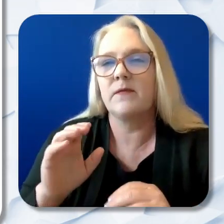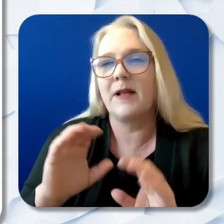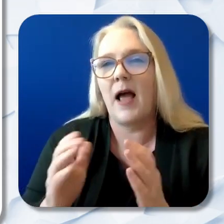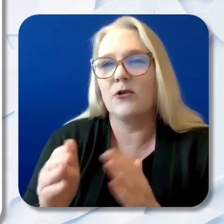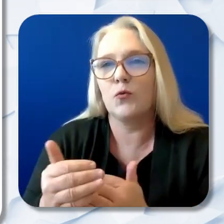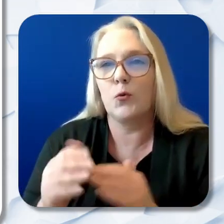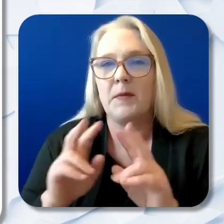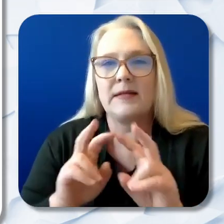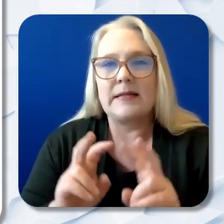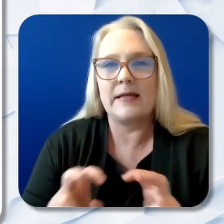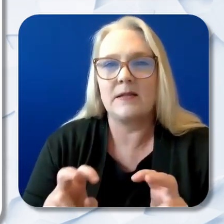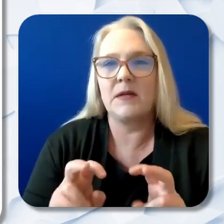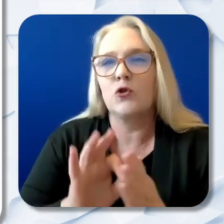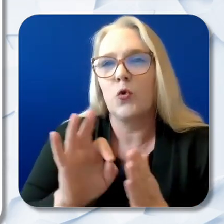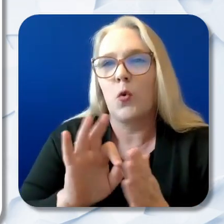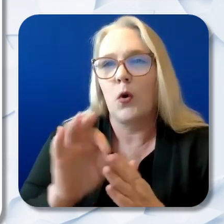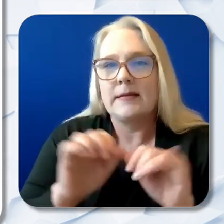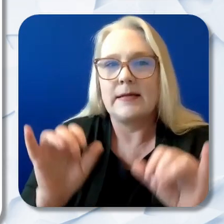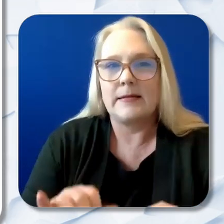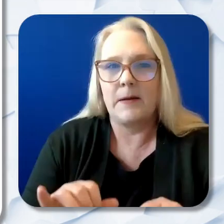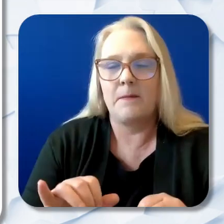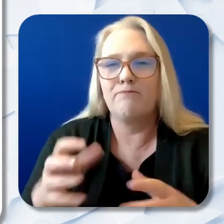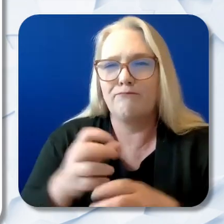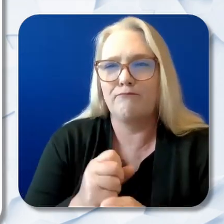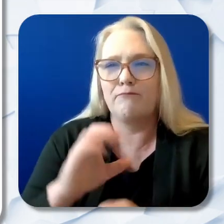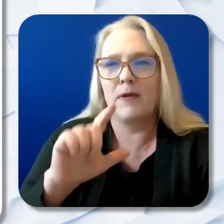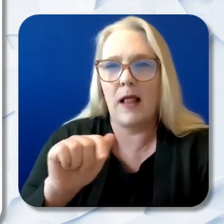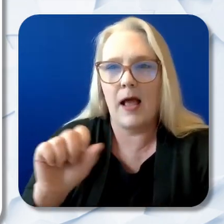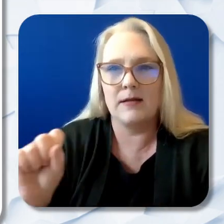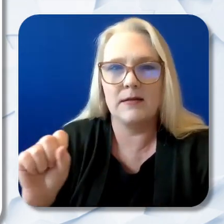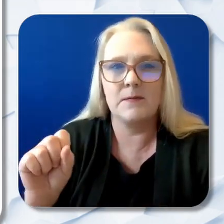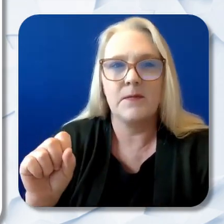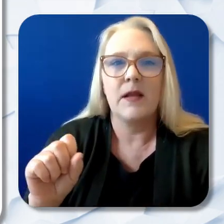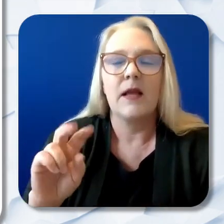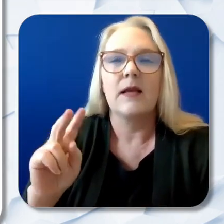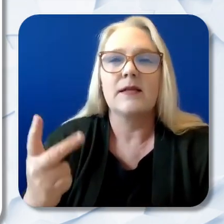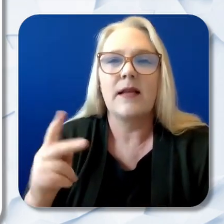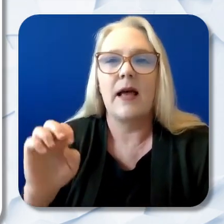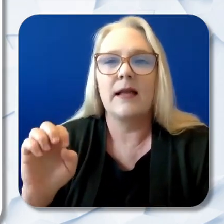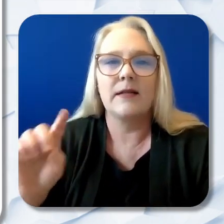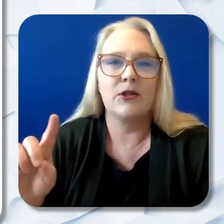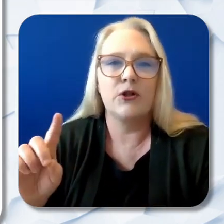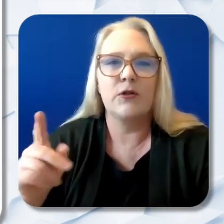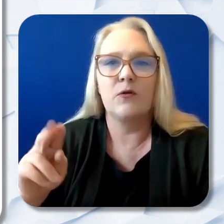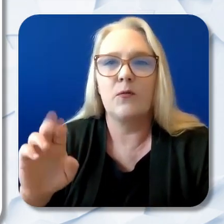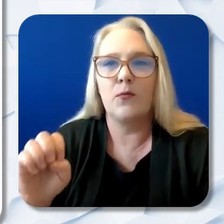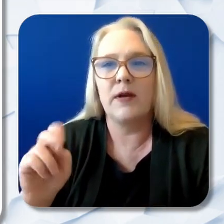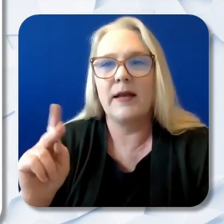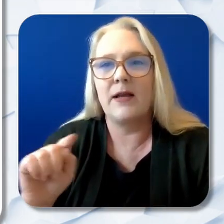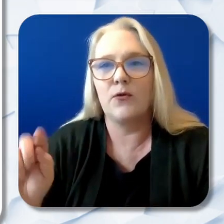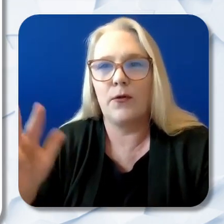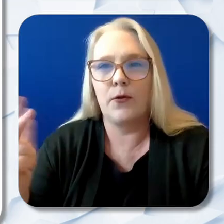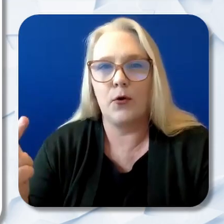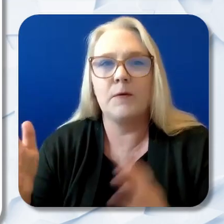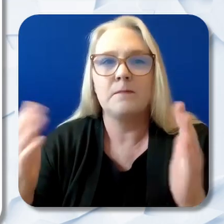the Classroom Assessment Scoring System, or CLAS, second edition pre-K to third, followed by the implementation